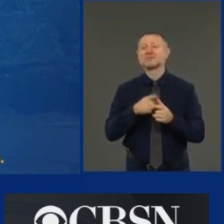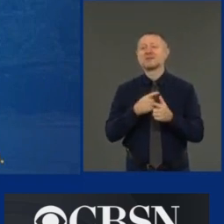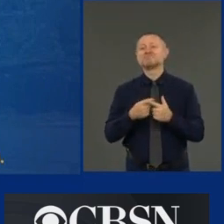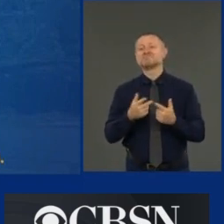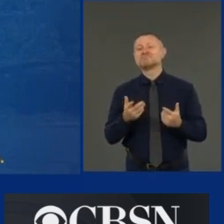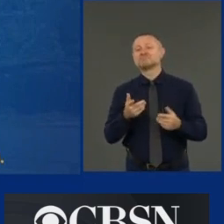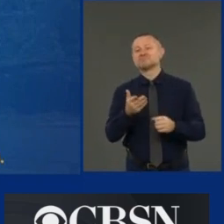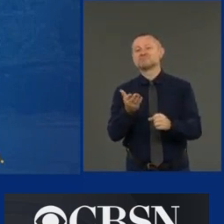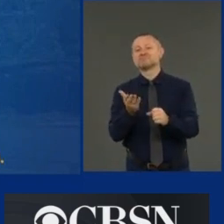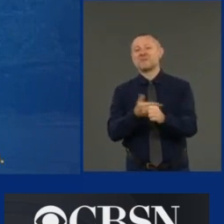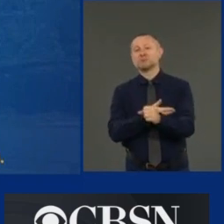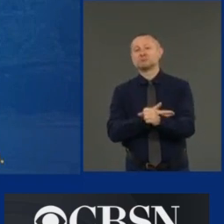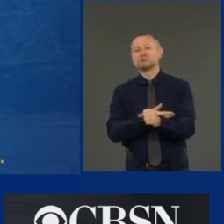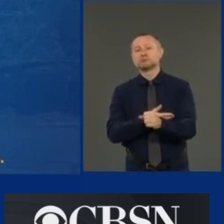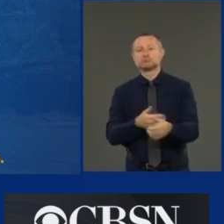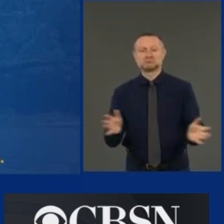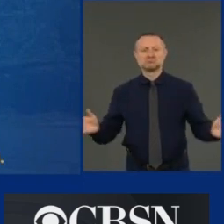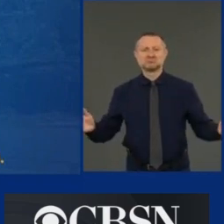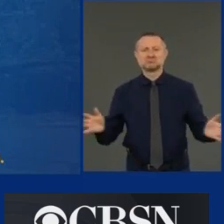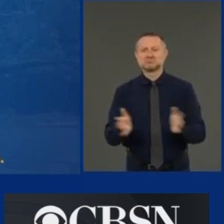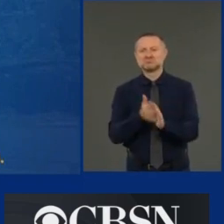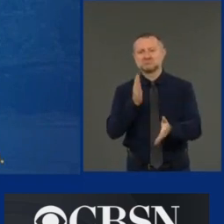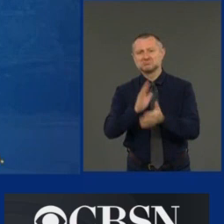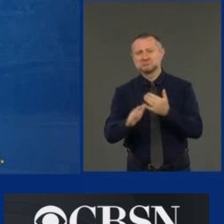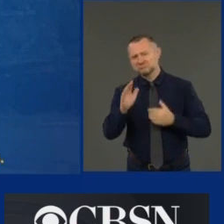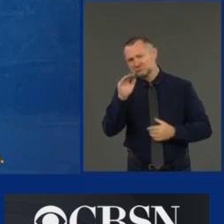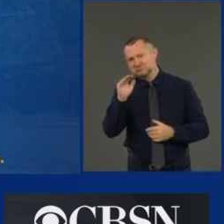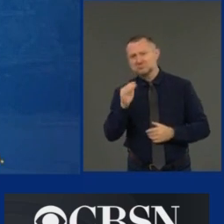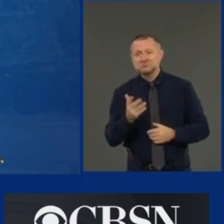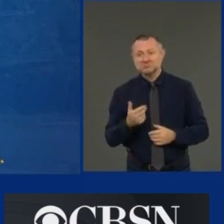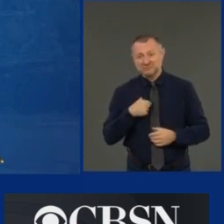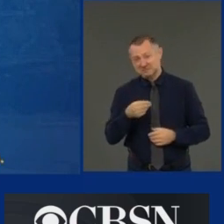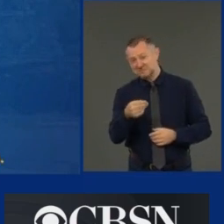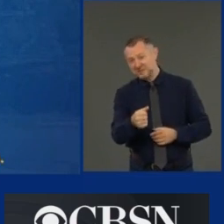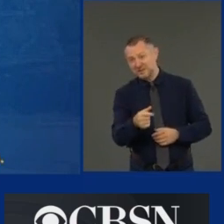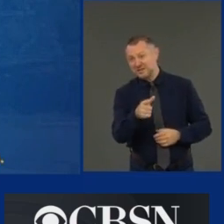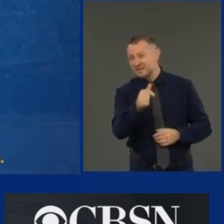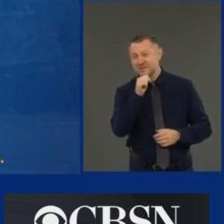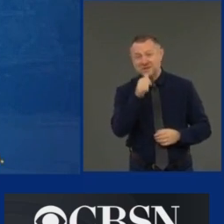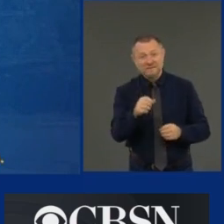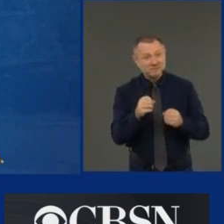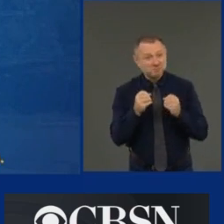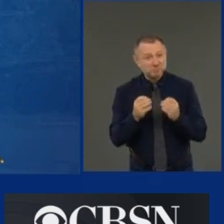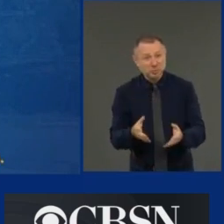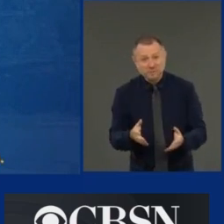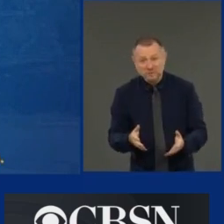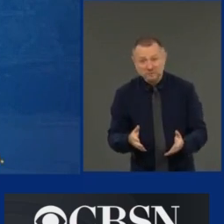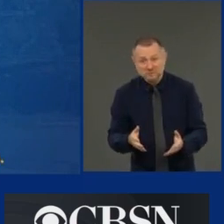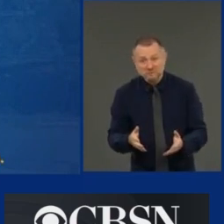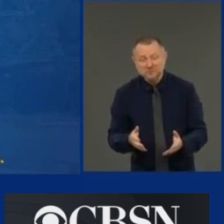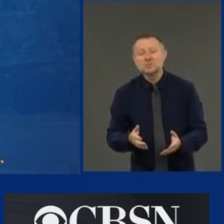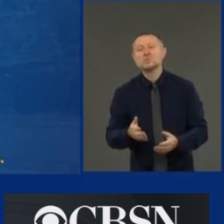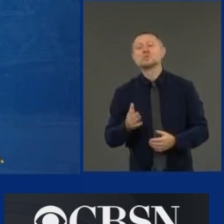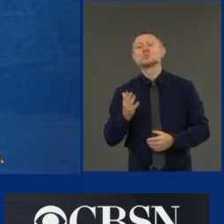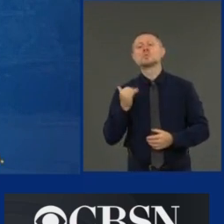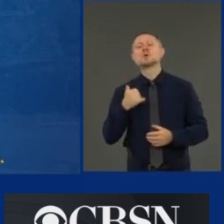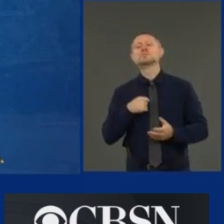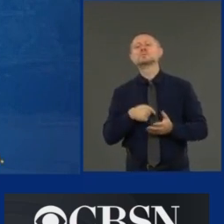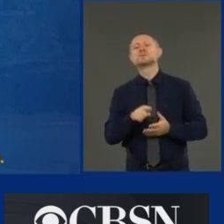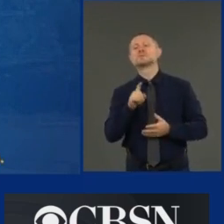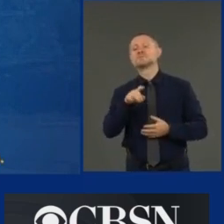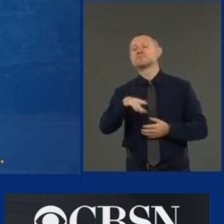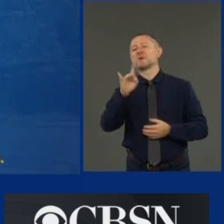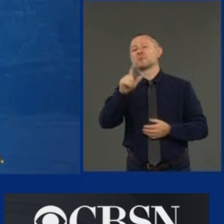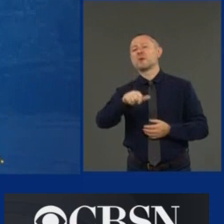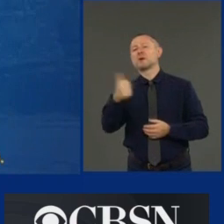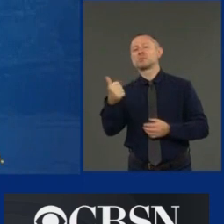We pay for that service. If they're not providing the service, then find someone else to provide the